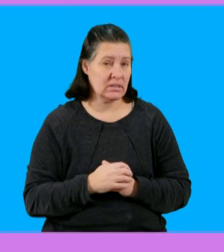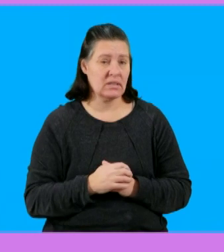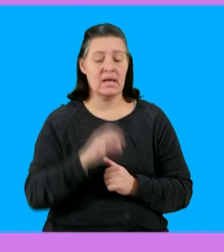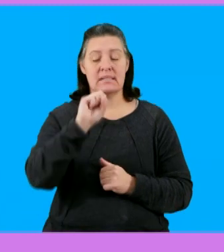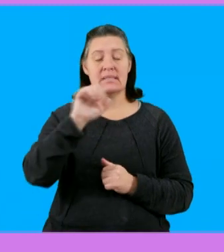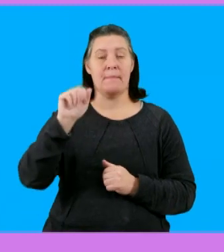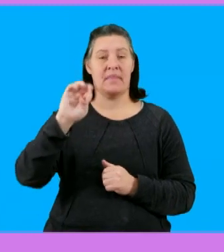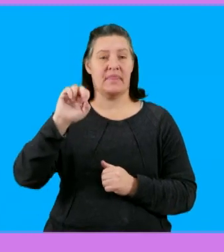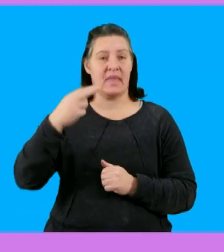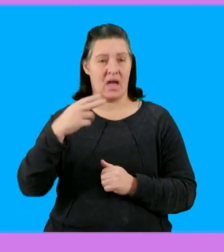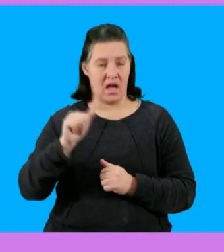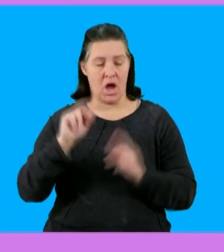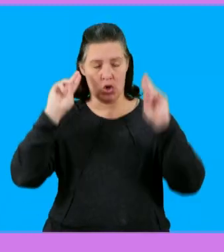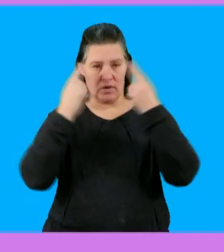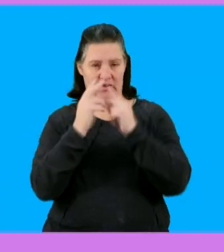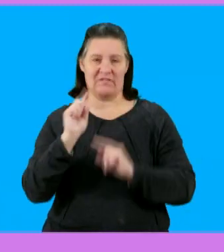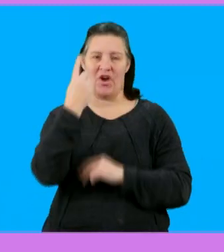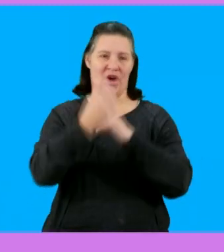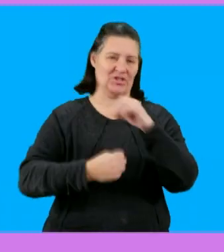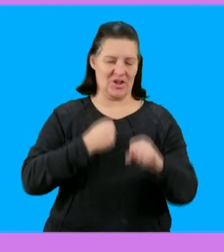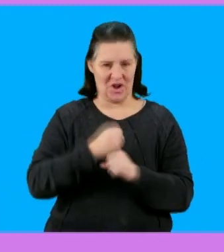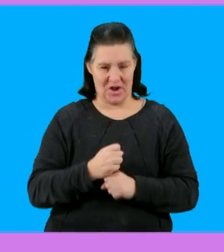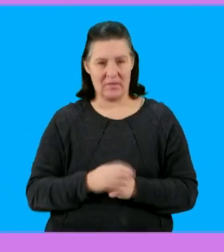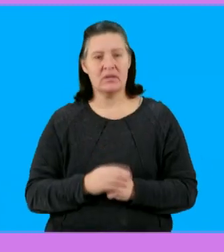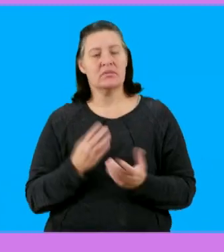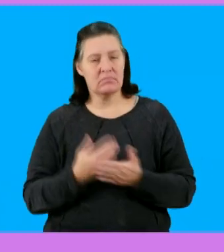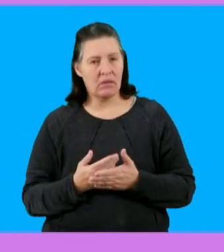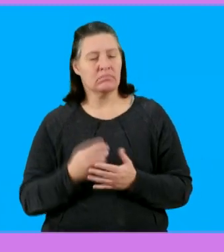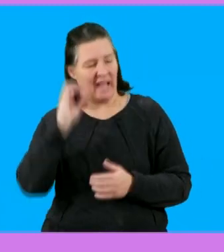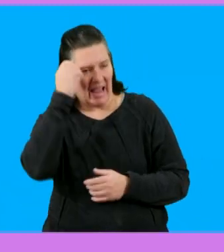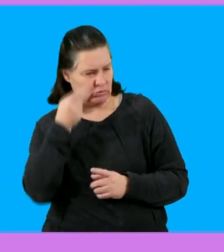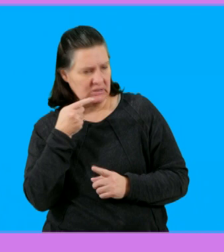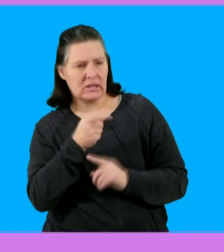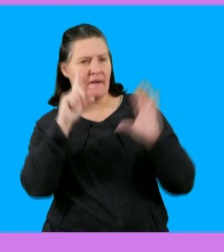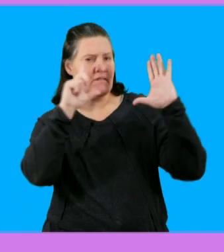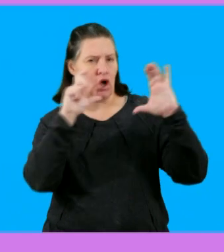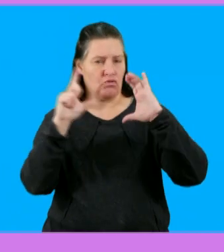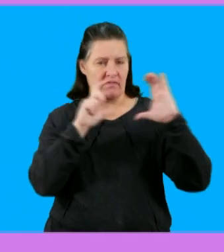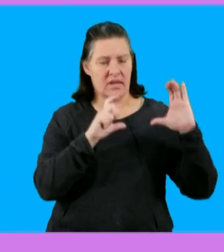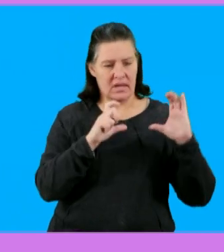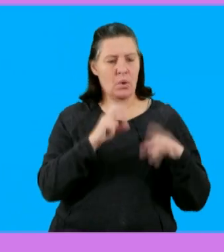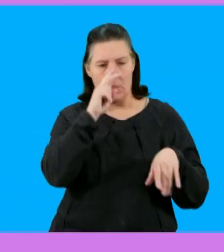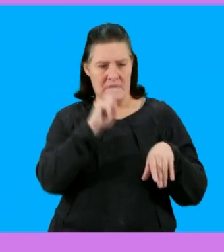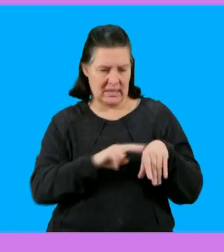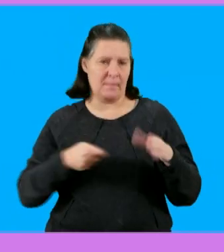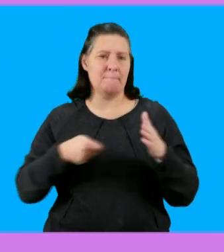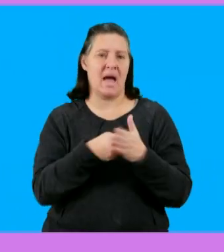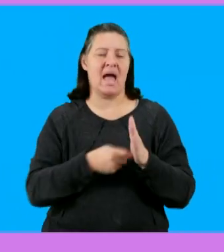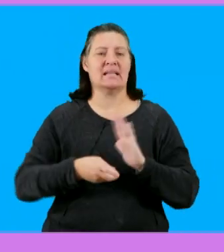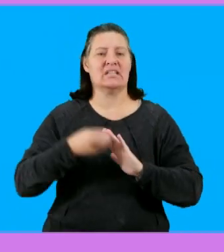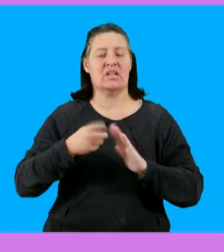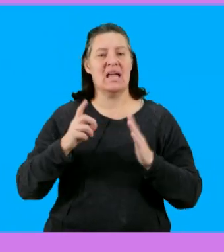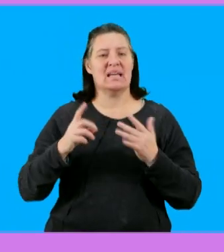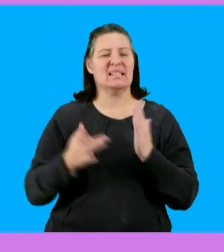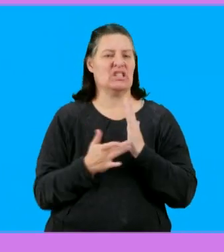following. Samantha is a first-year university student. She has become really interested in photography and needs to buy a